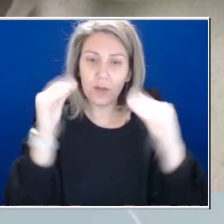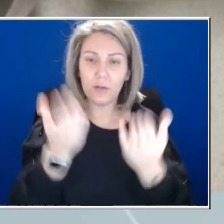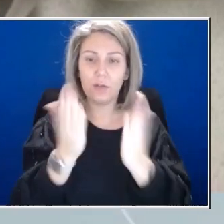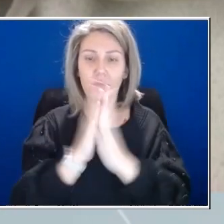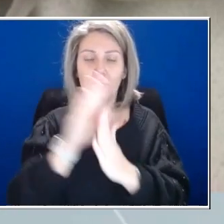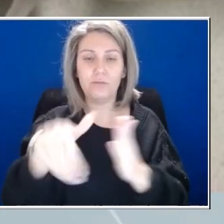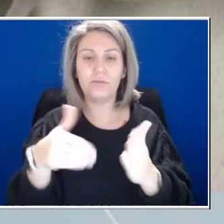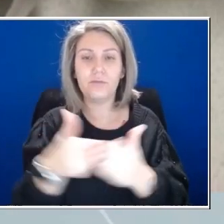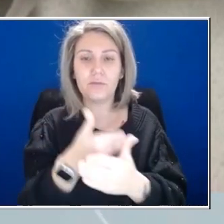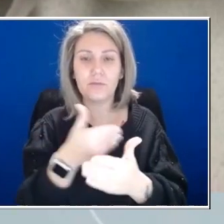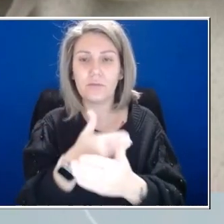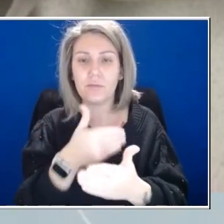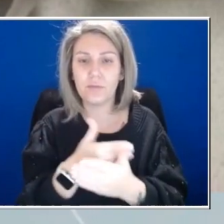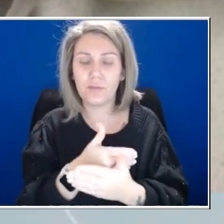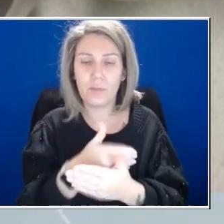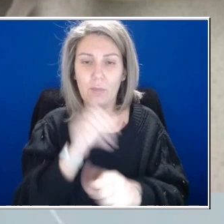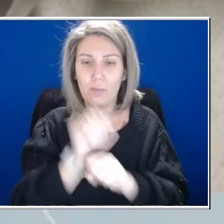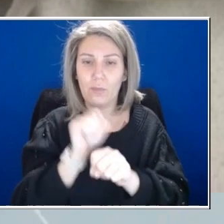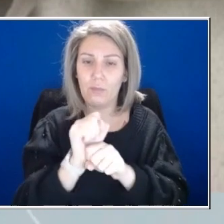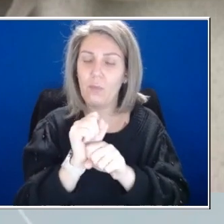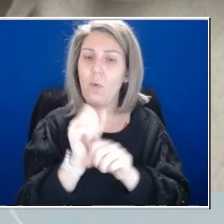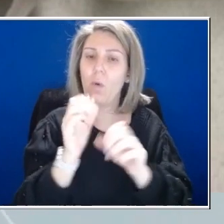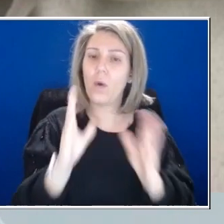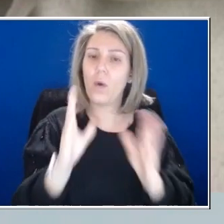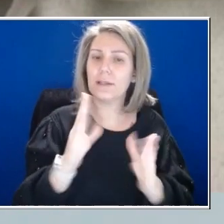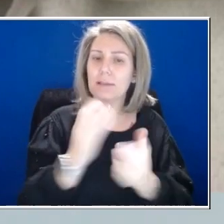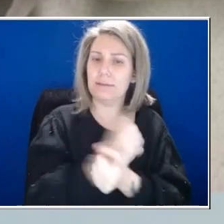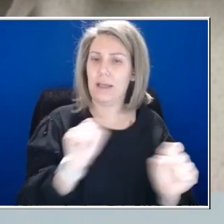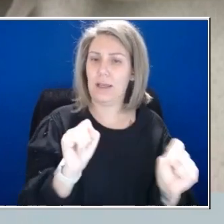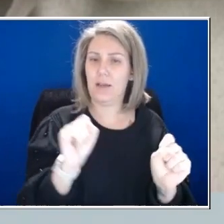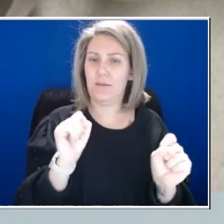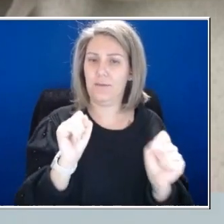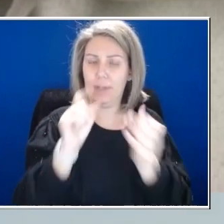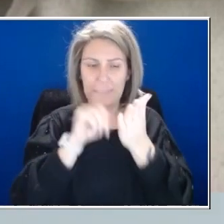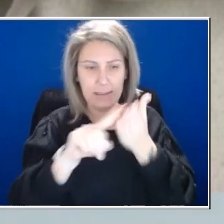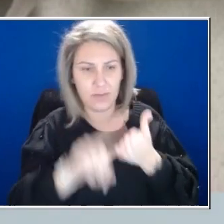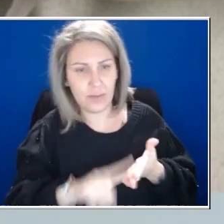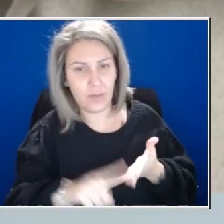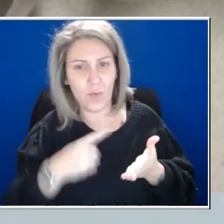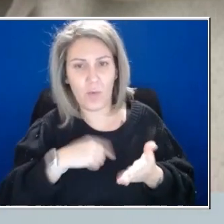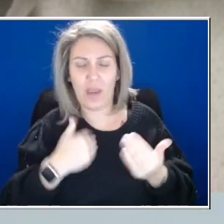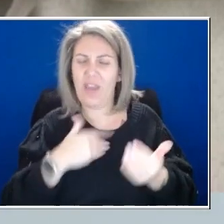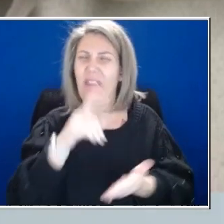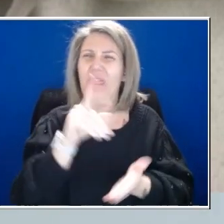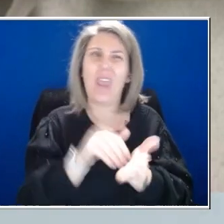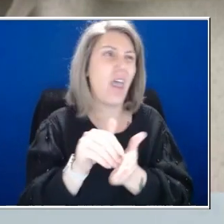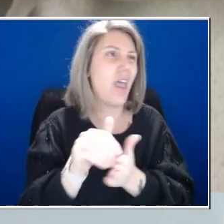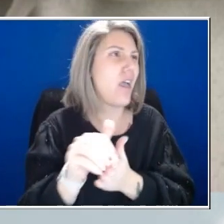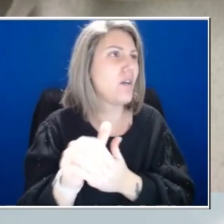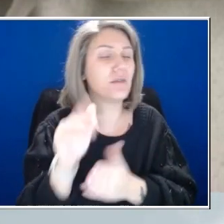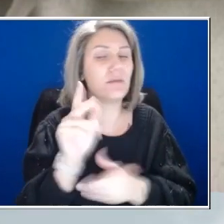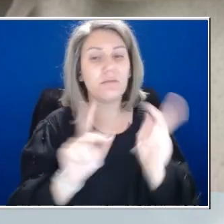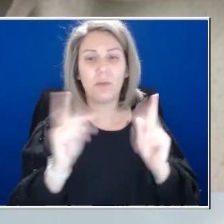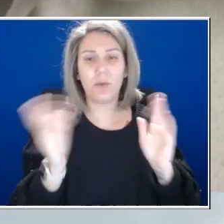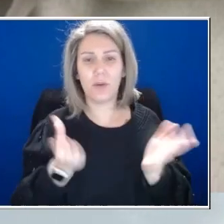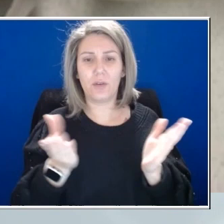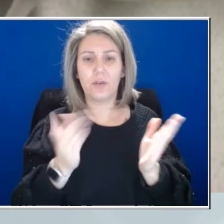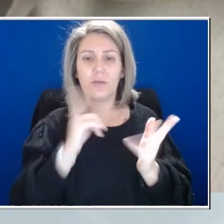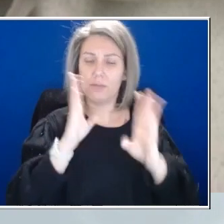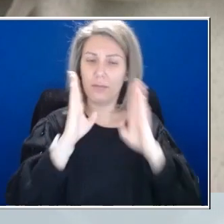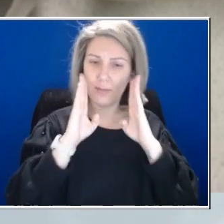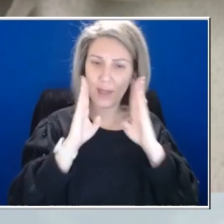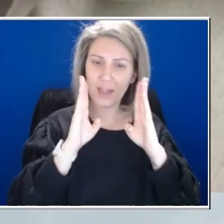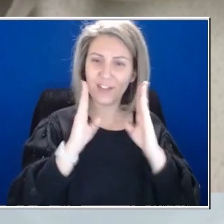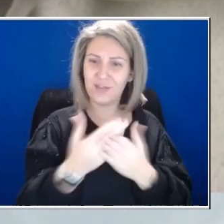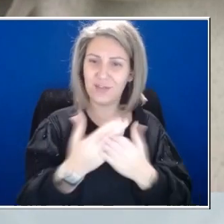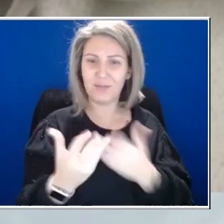at orientation to be safety inspectors. We have thousands of people here, and we want every single person to pay attention to things that could be a risk. And